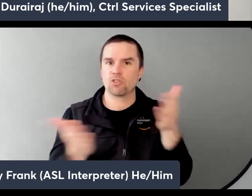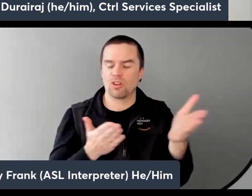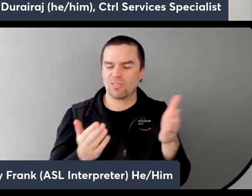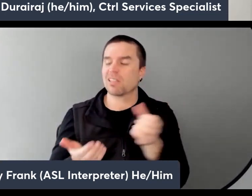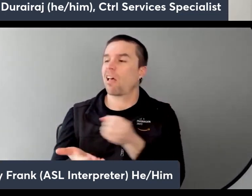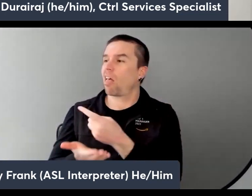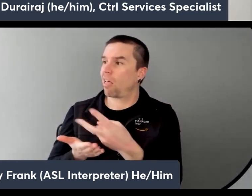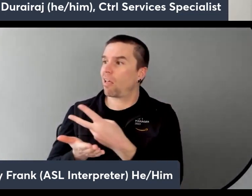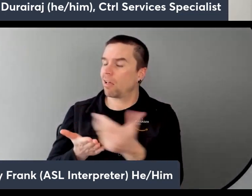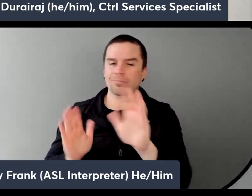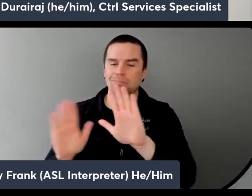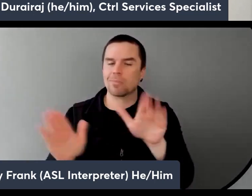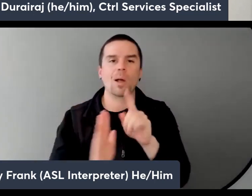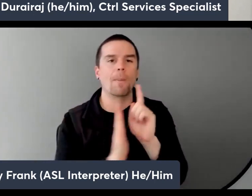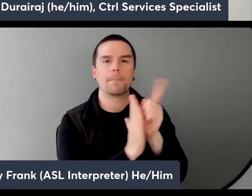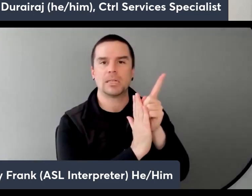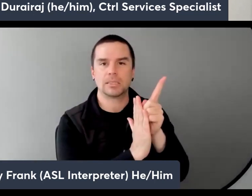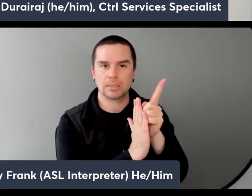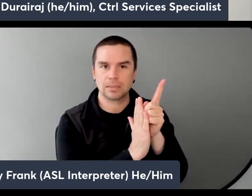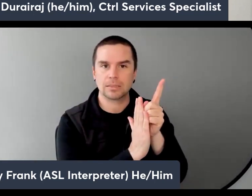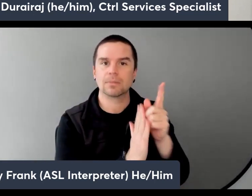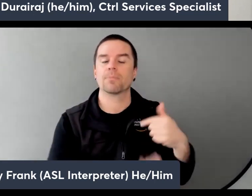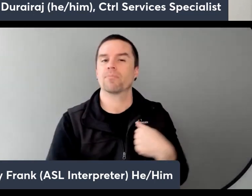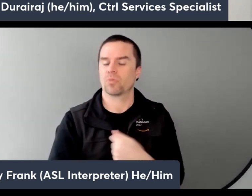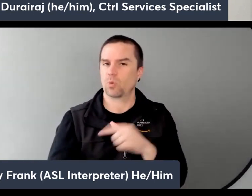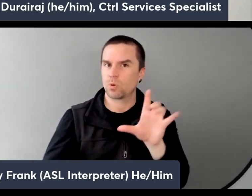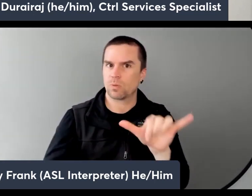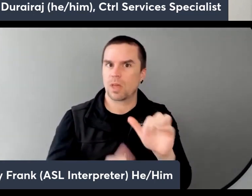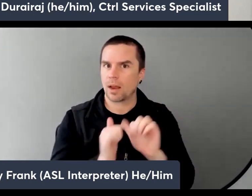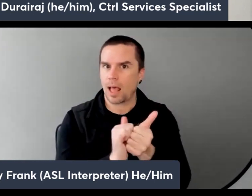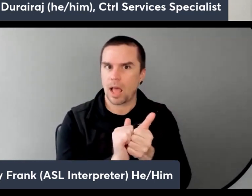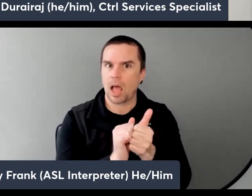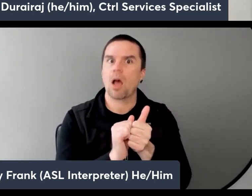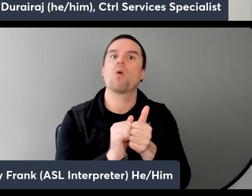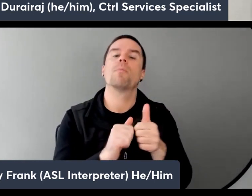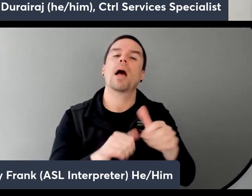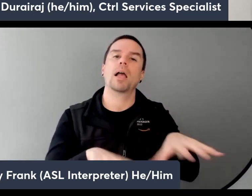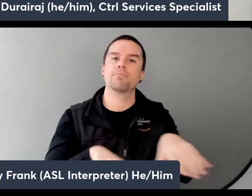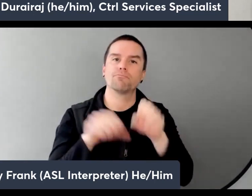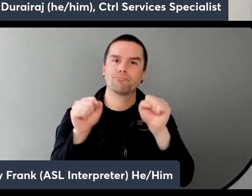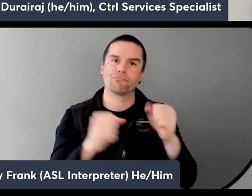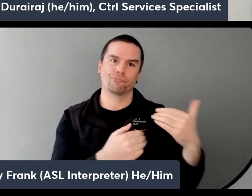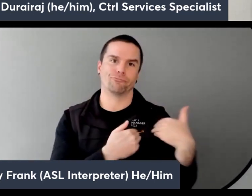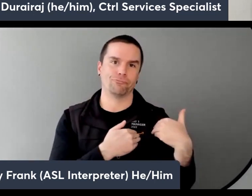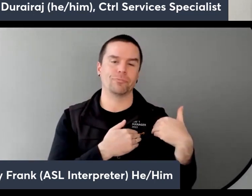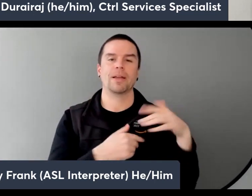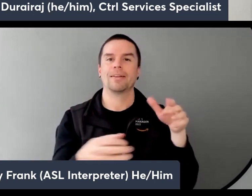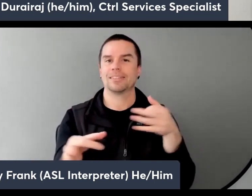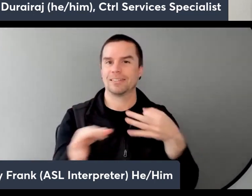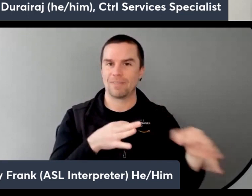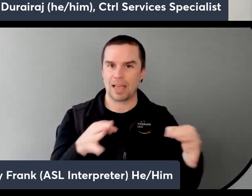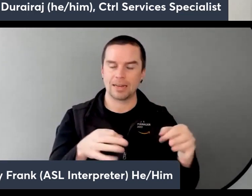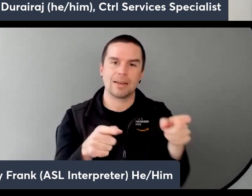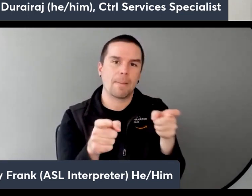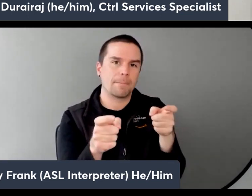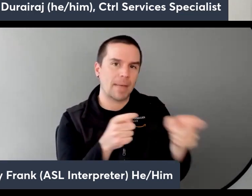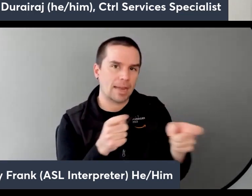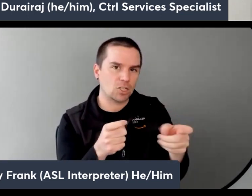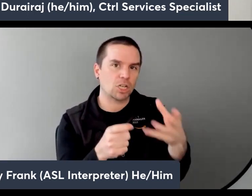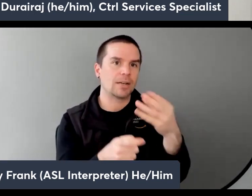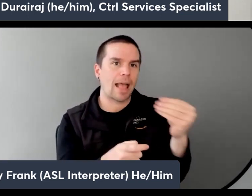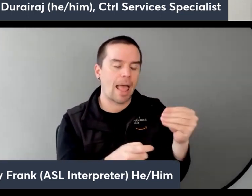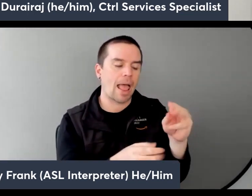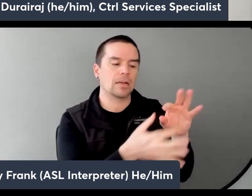by undertaking the burden of defining, managing, and mapping controls to these most common control